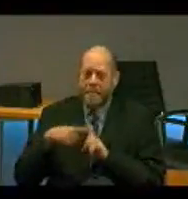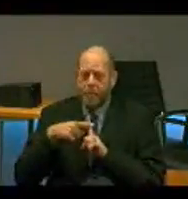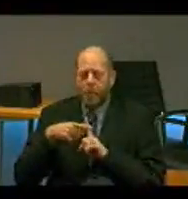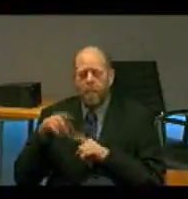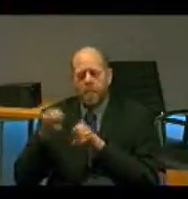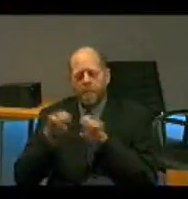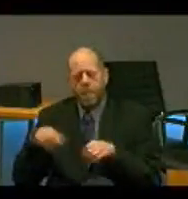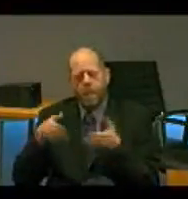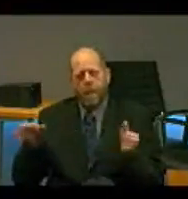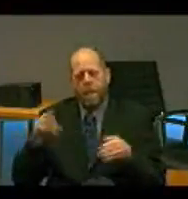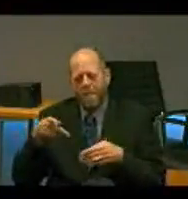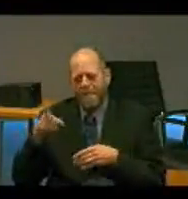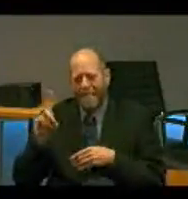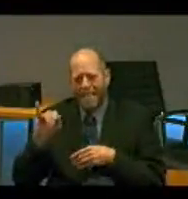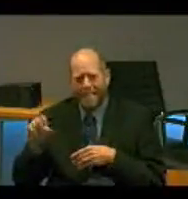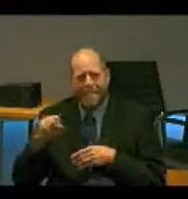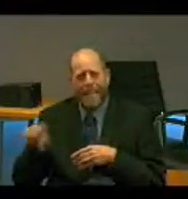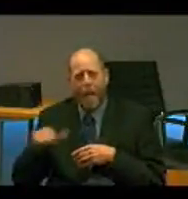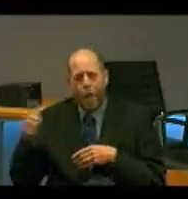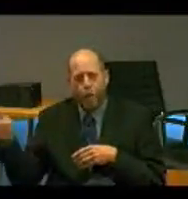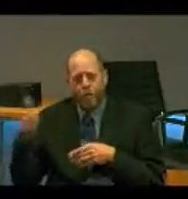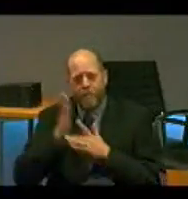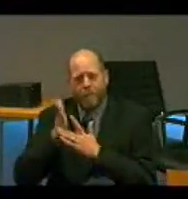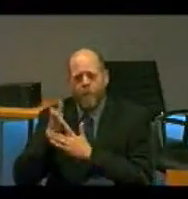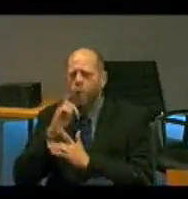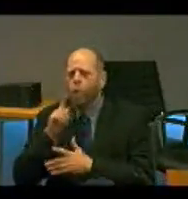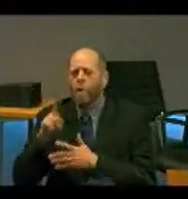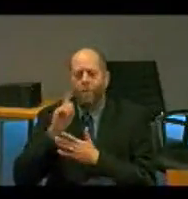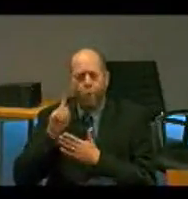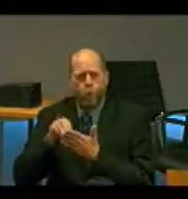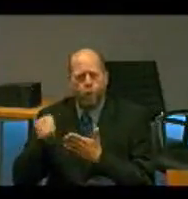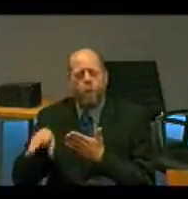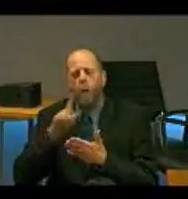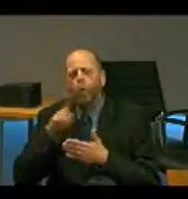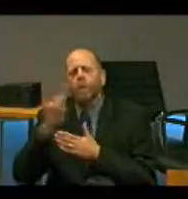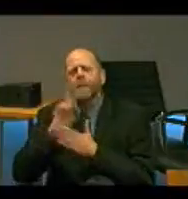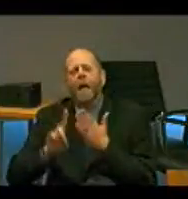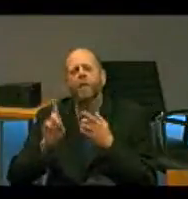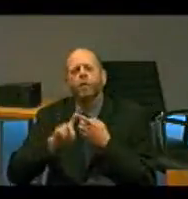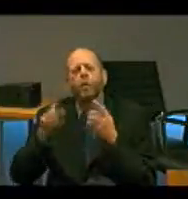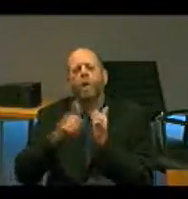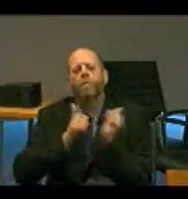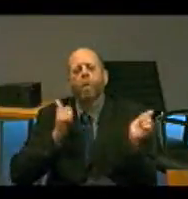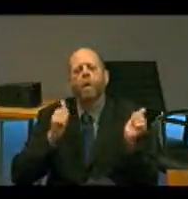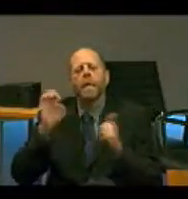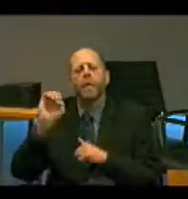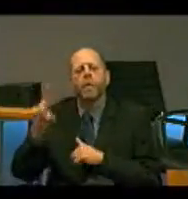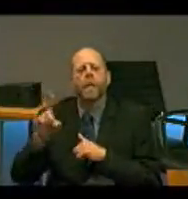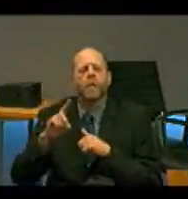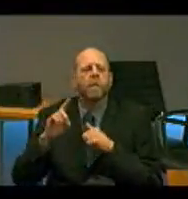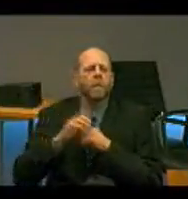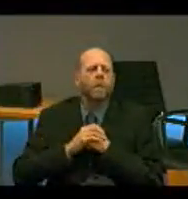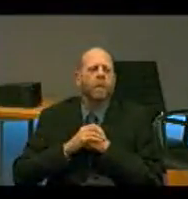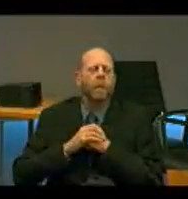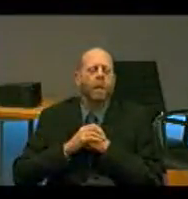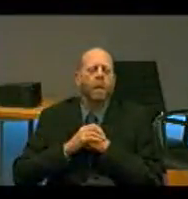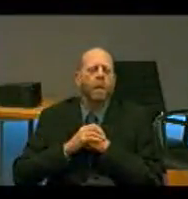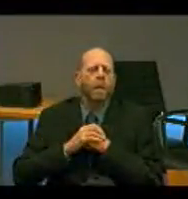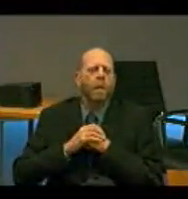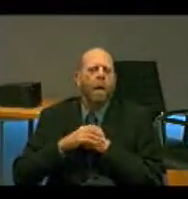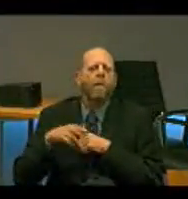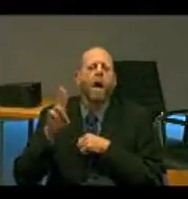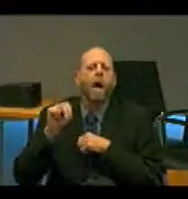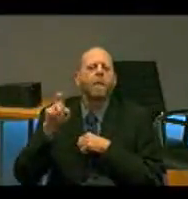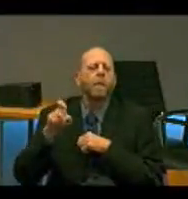systemic remedies of PBIS and other interventions for students were designed to avoid the educational harm of